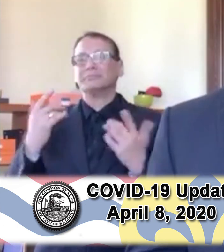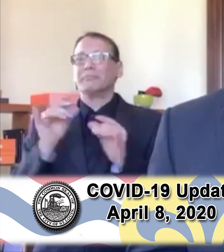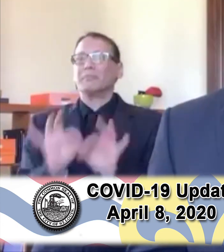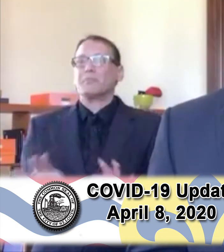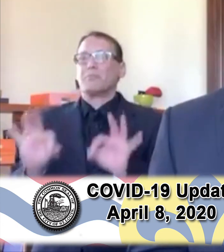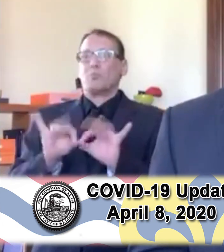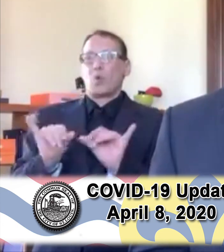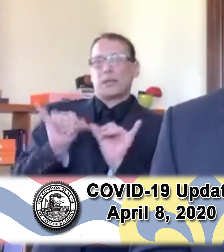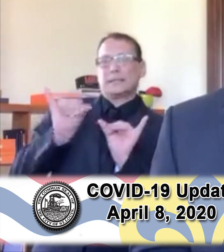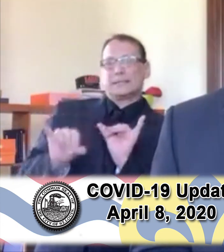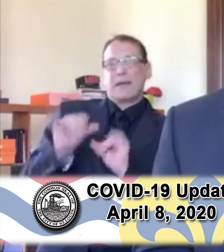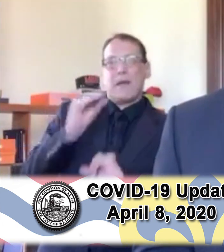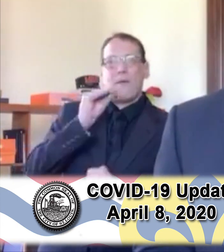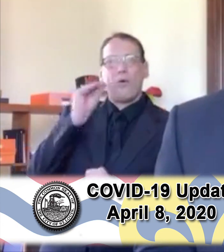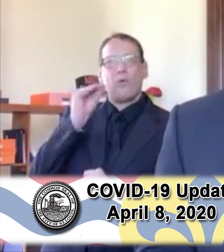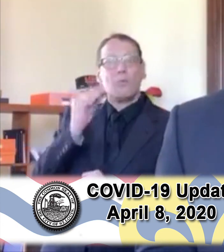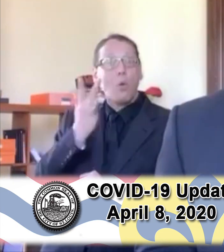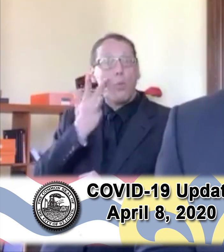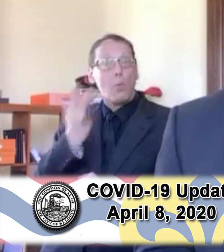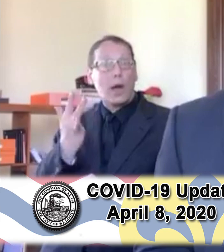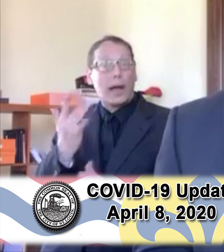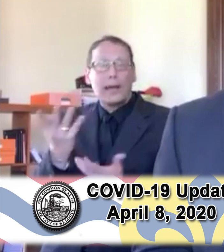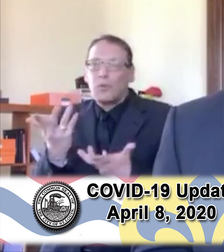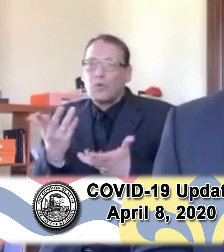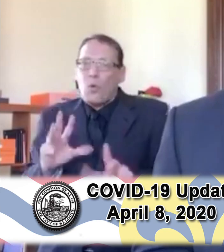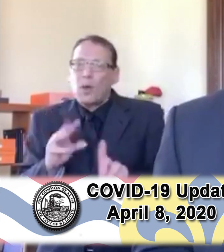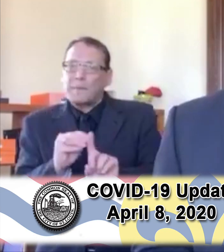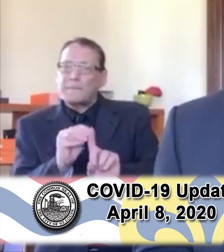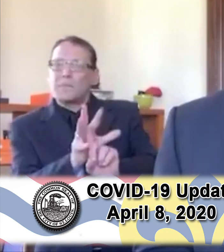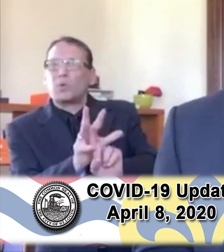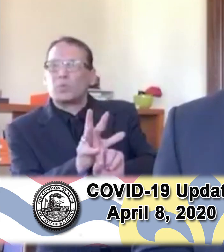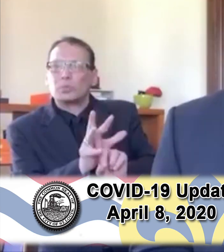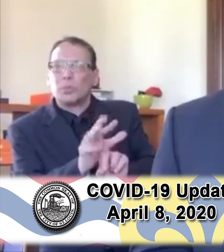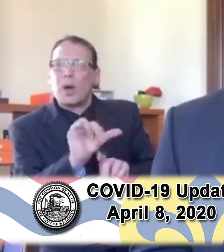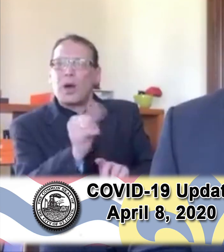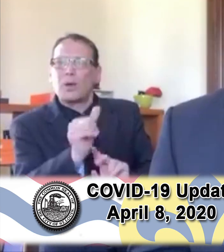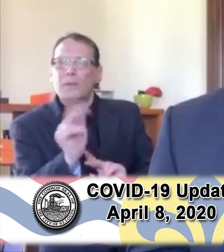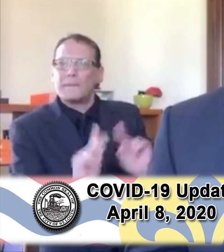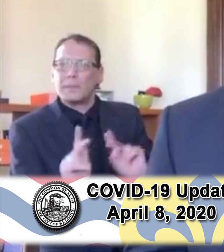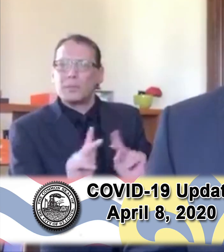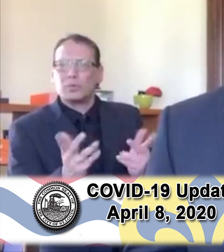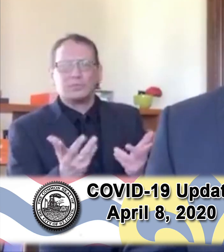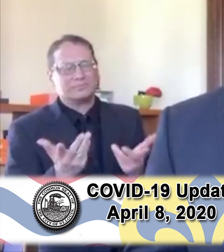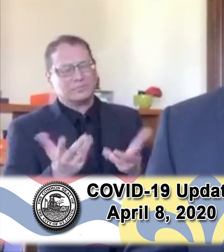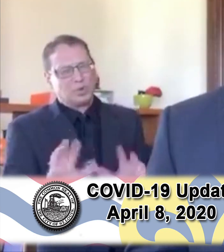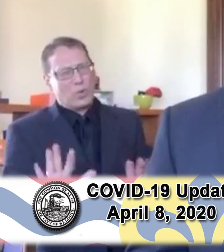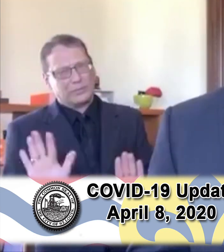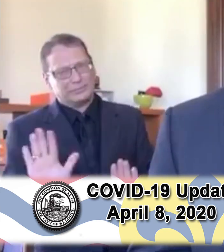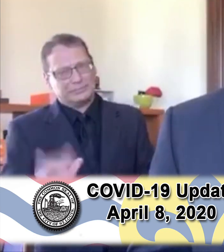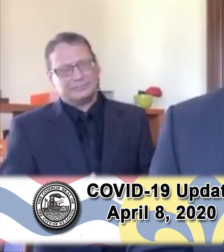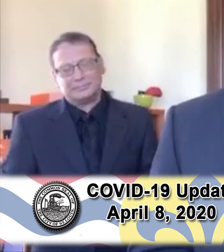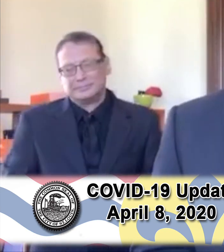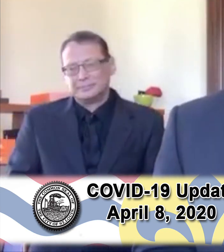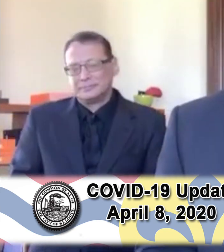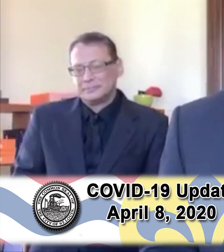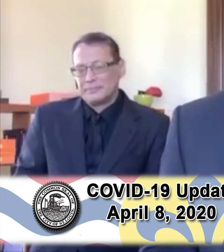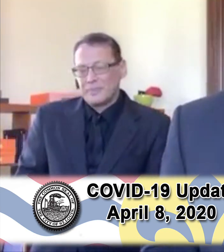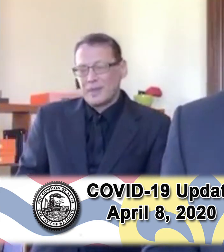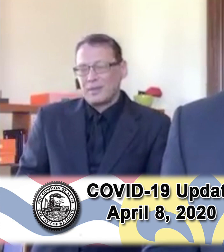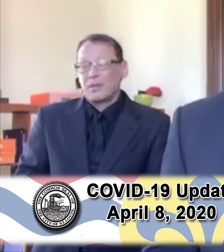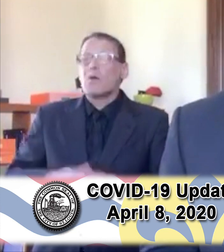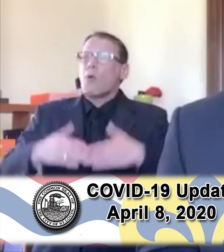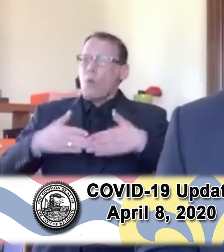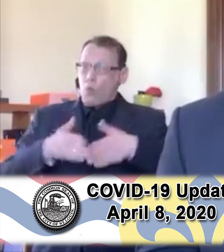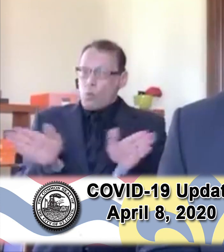to prevent exposing others in the community, especially their co-workers and individuals that they may come in contact with on a regular basis. So overall,